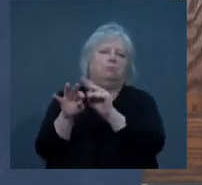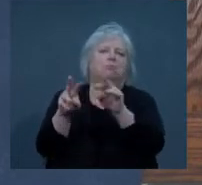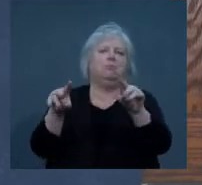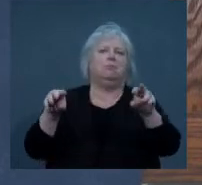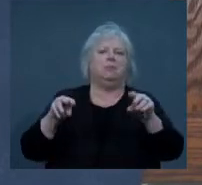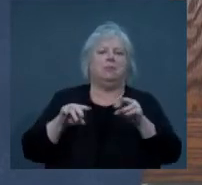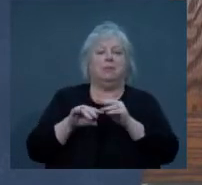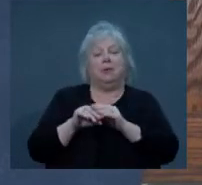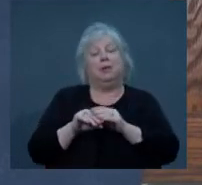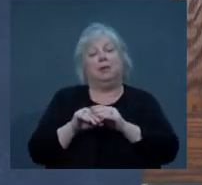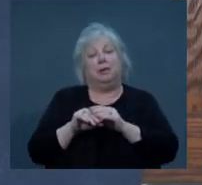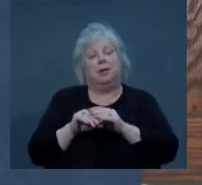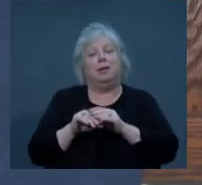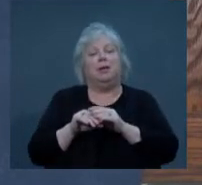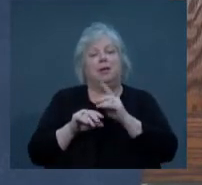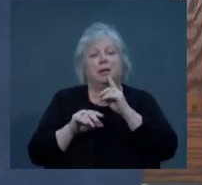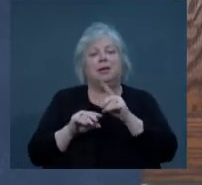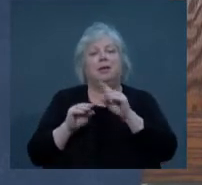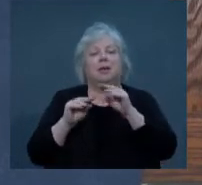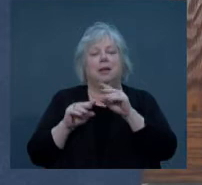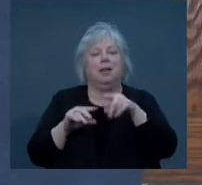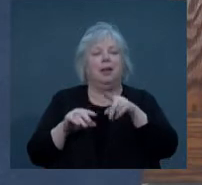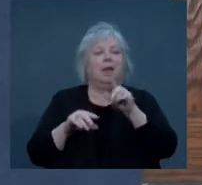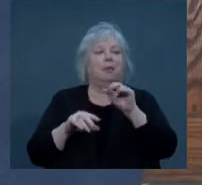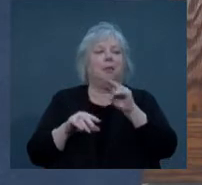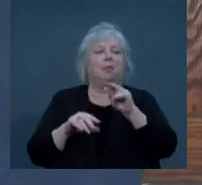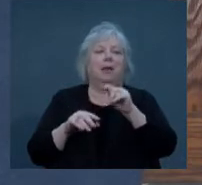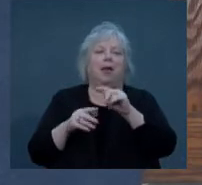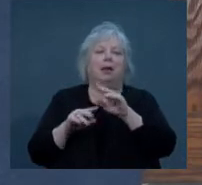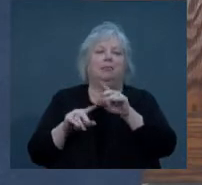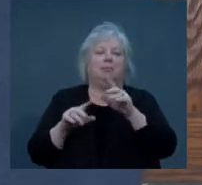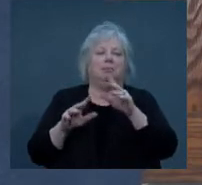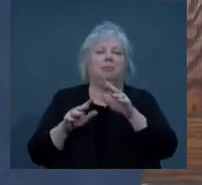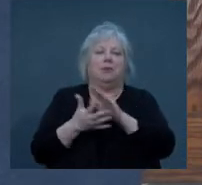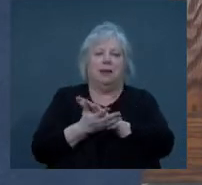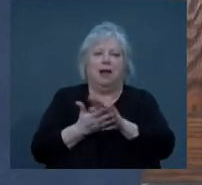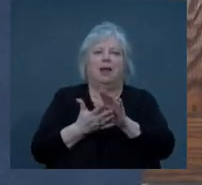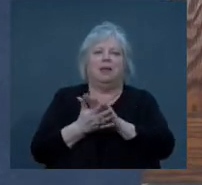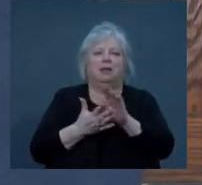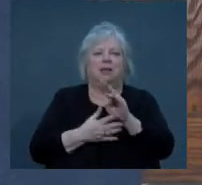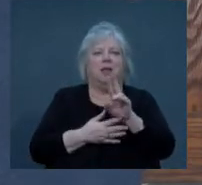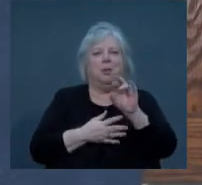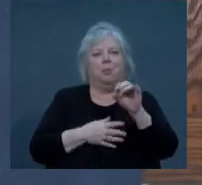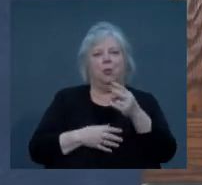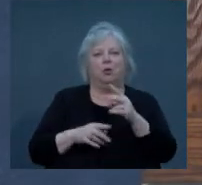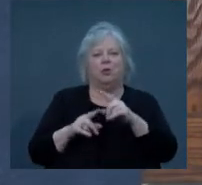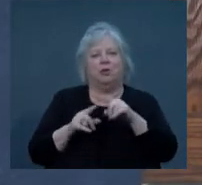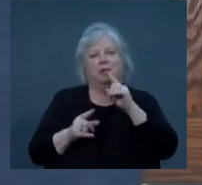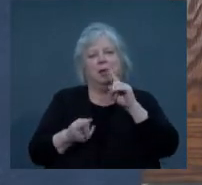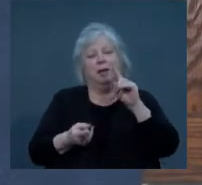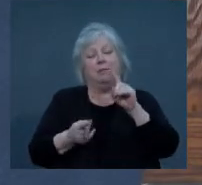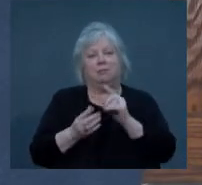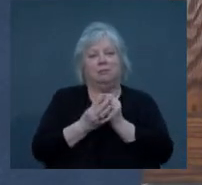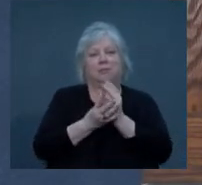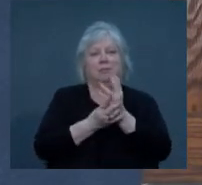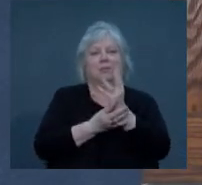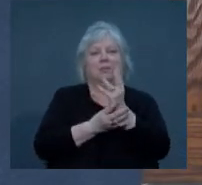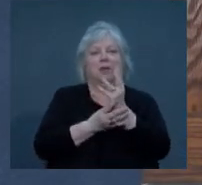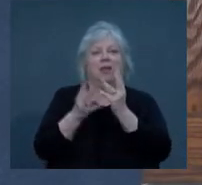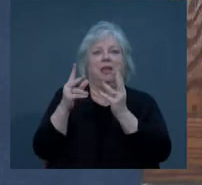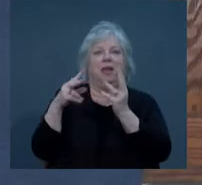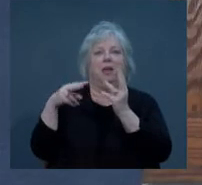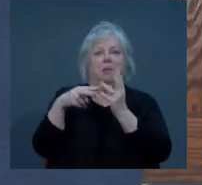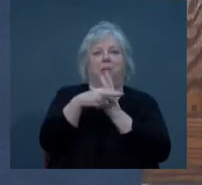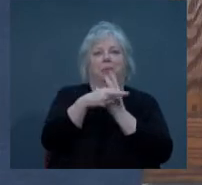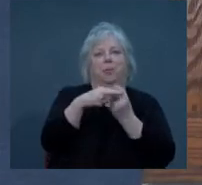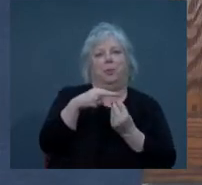they plant lots of nice bushes, but they keep cutting them down about that tall. So they don't do